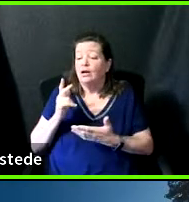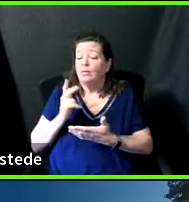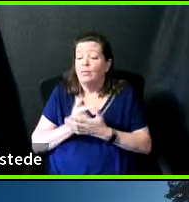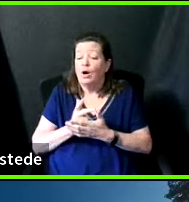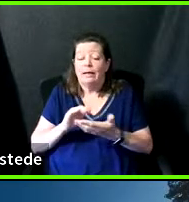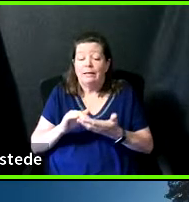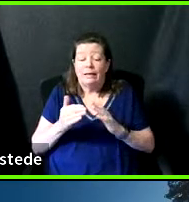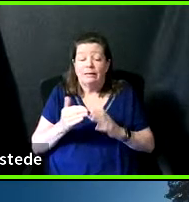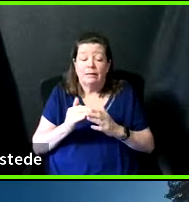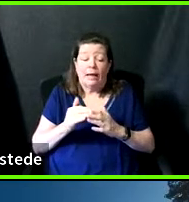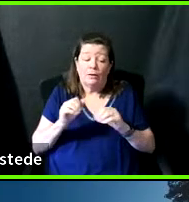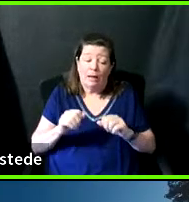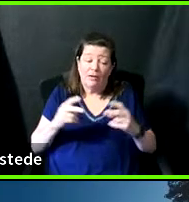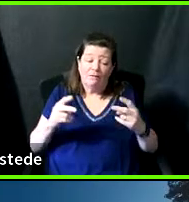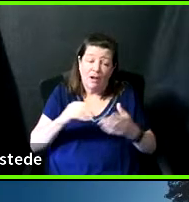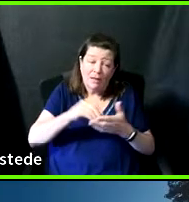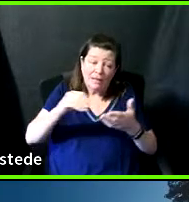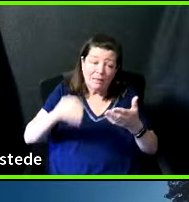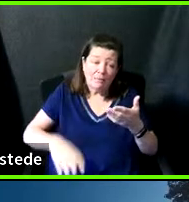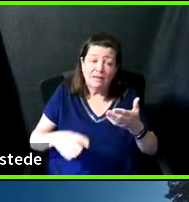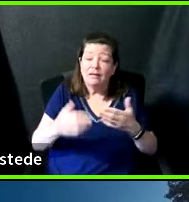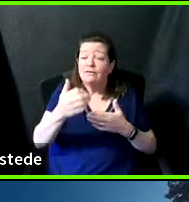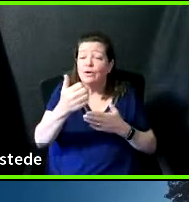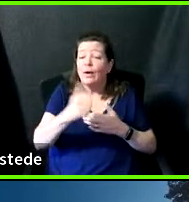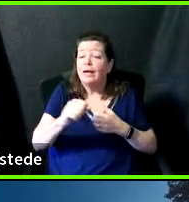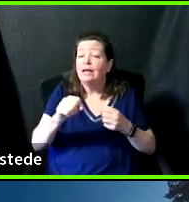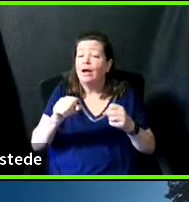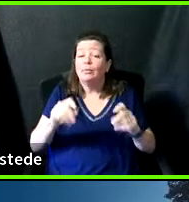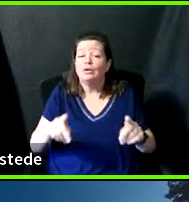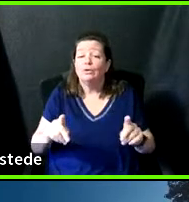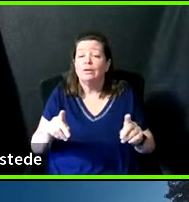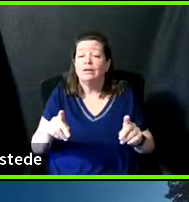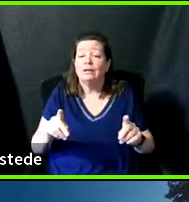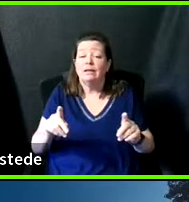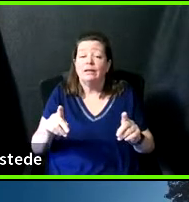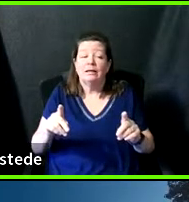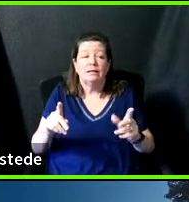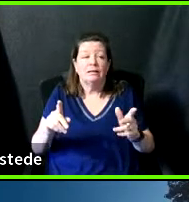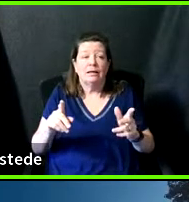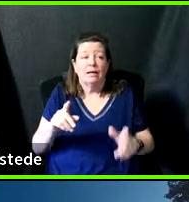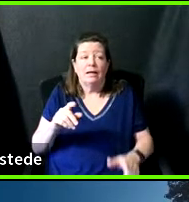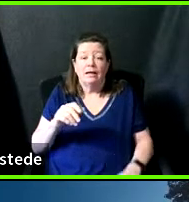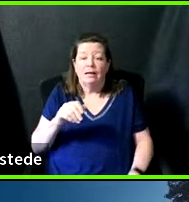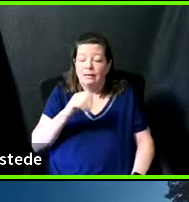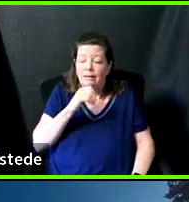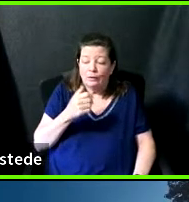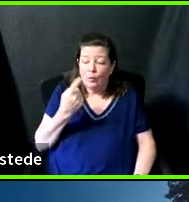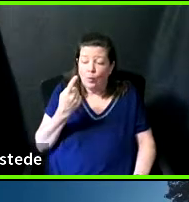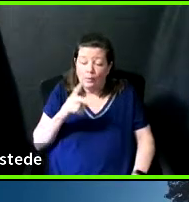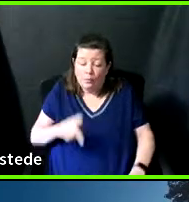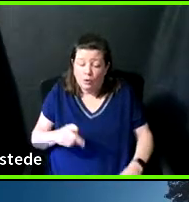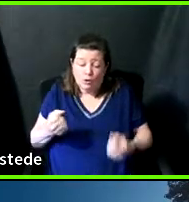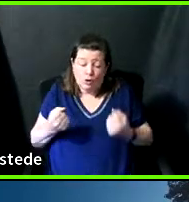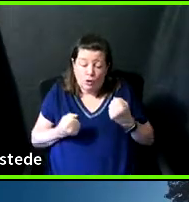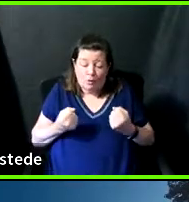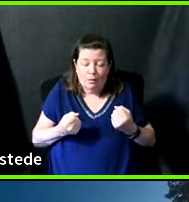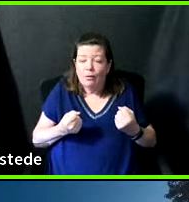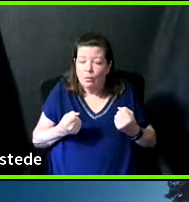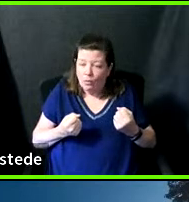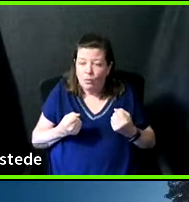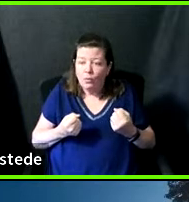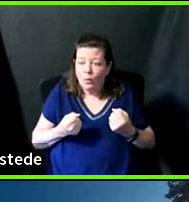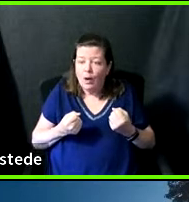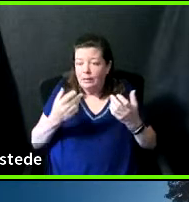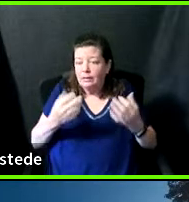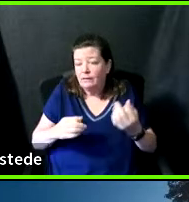can be really expensive. So like any opportunity to take something that isn't like a single occupancy vehicle, I'm definitely all